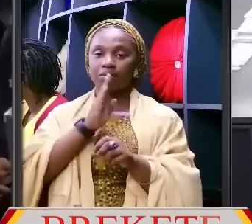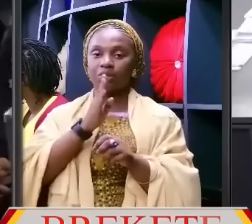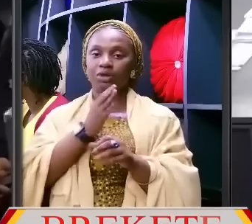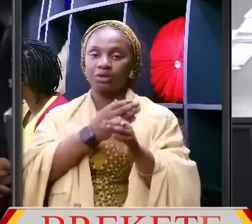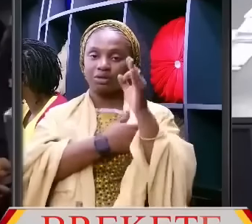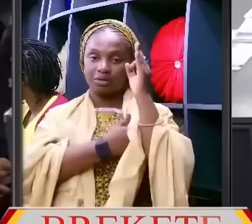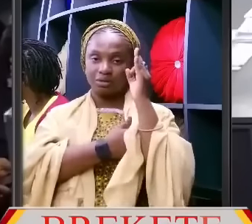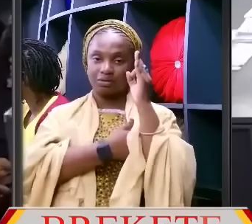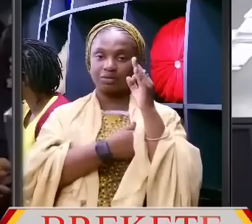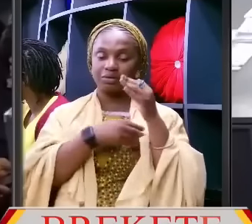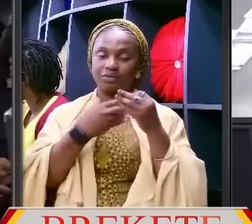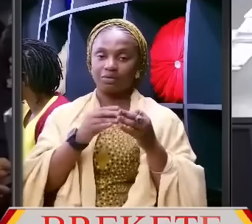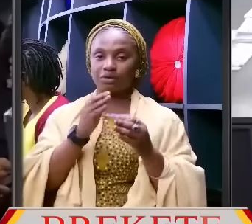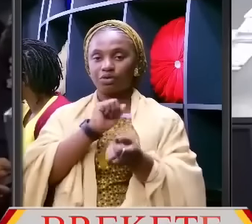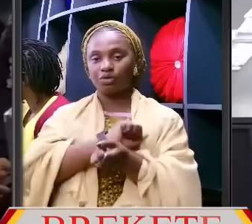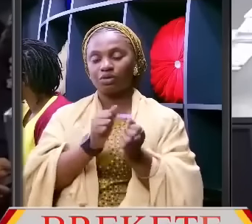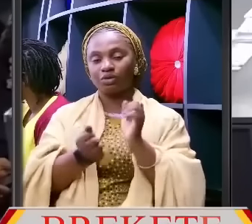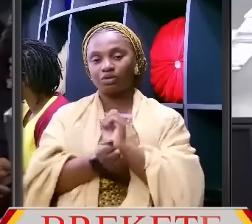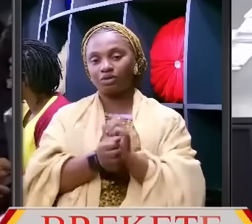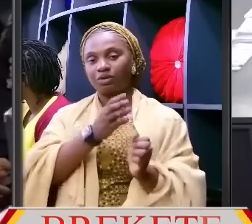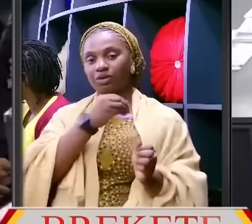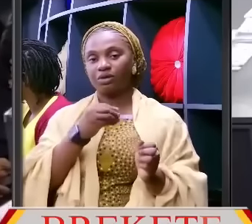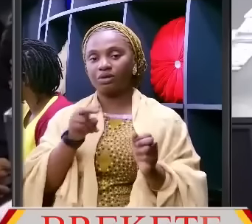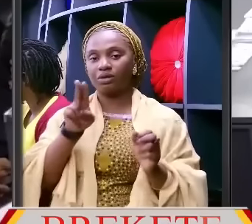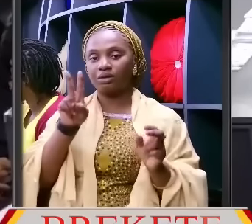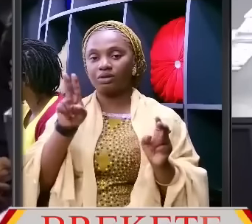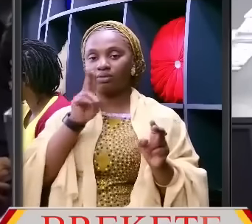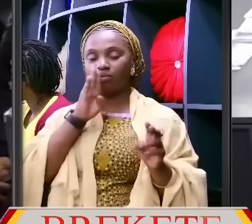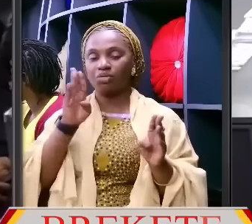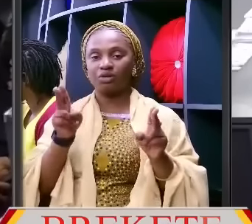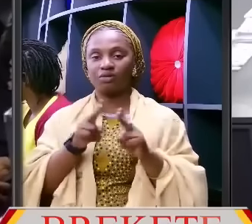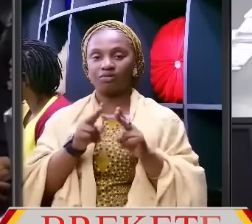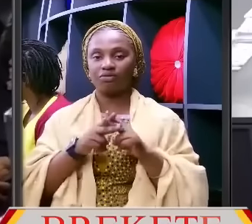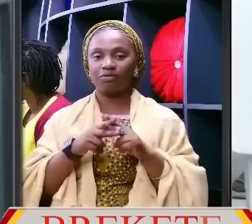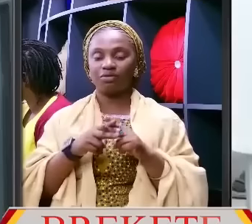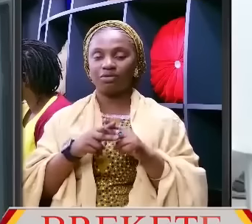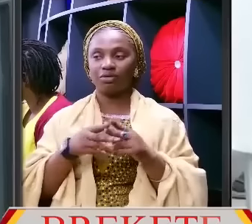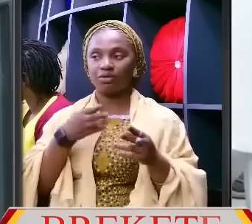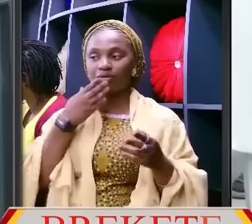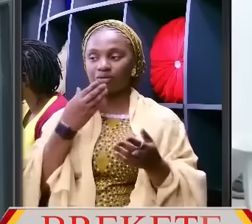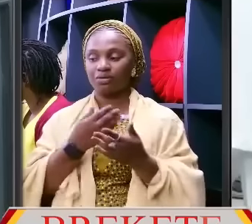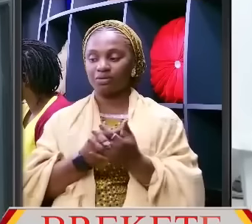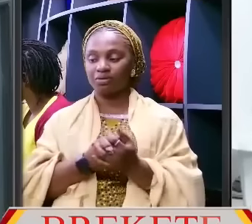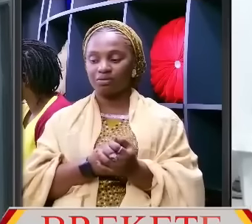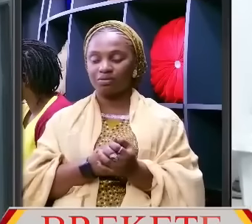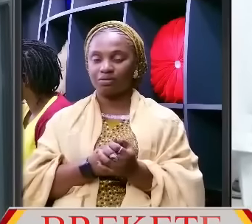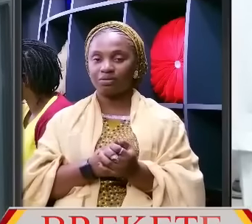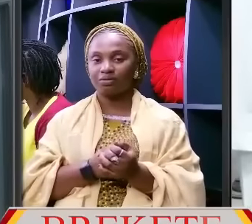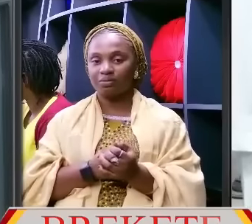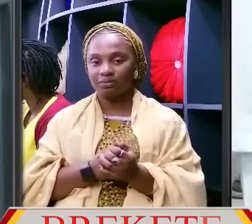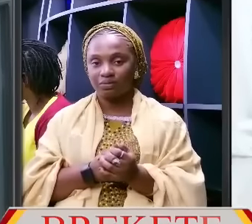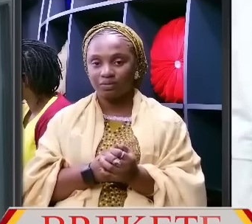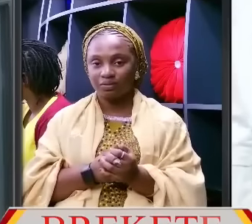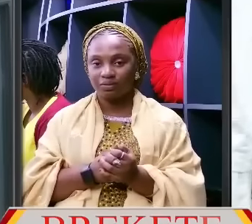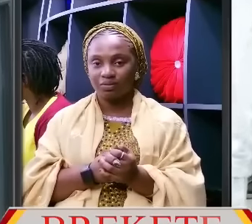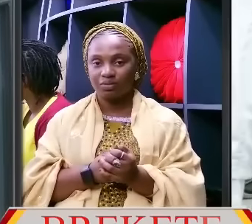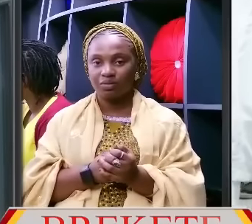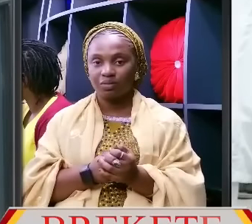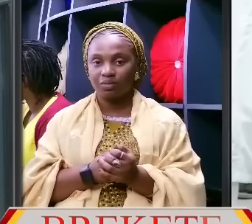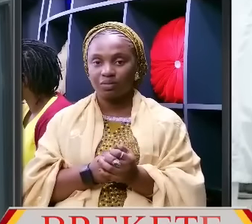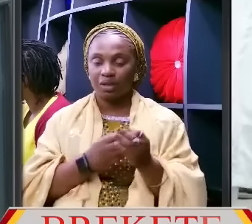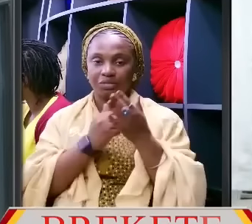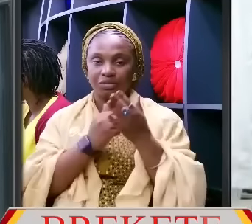God Almighty in heaven, they go they reactivated. You go take your two legs and two hands, walk out and walk